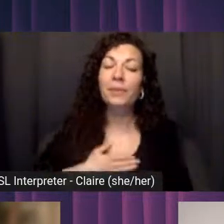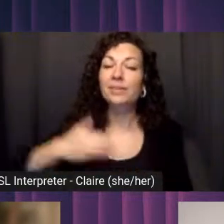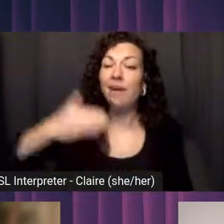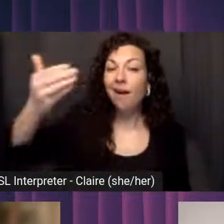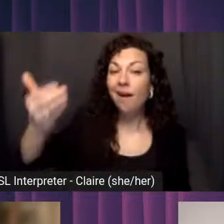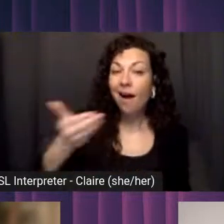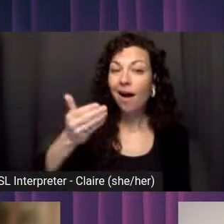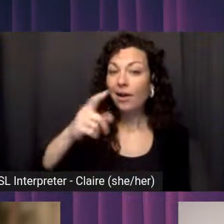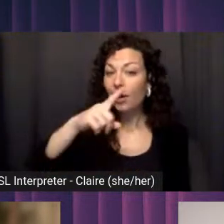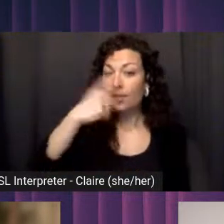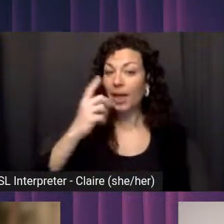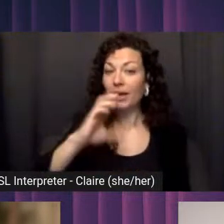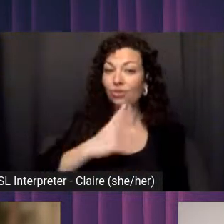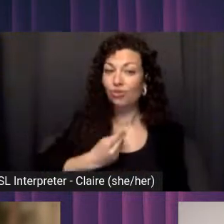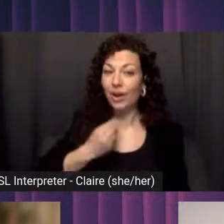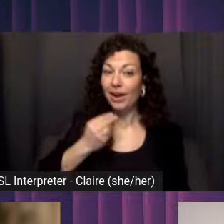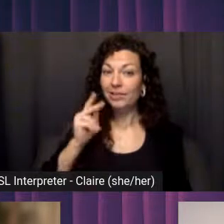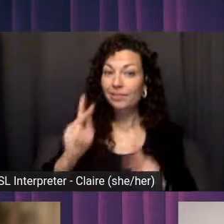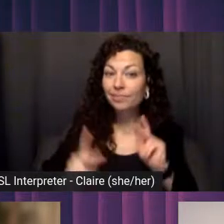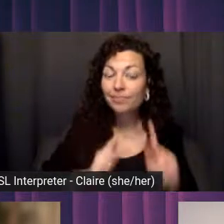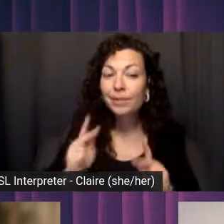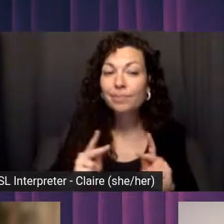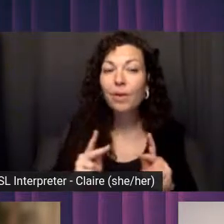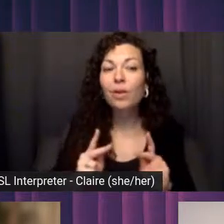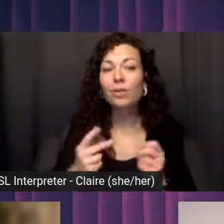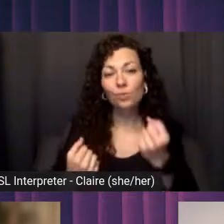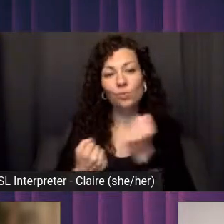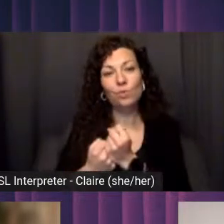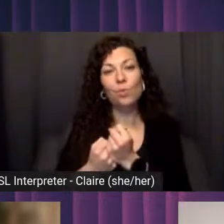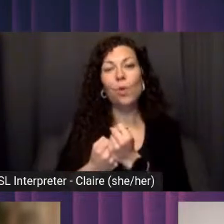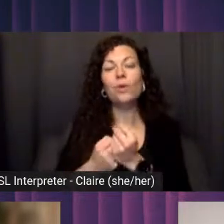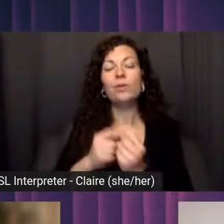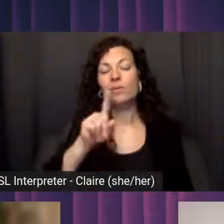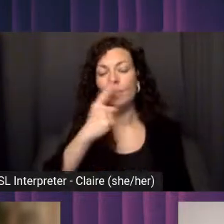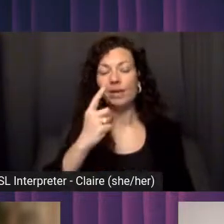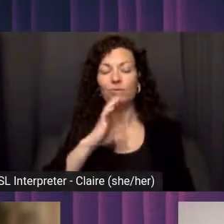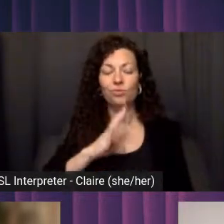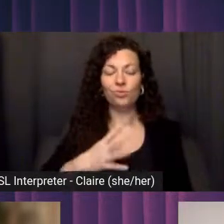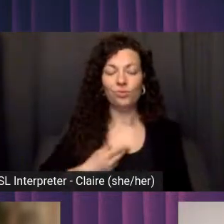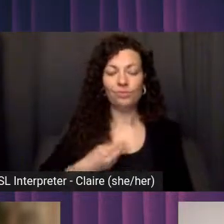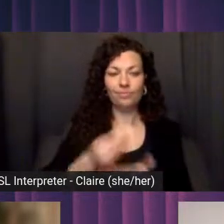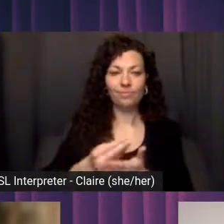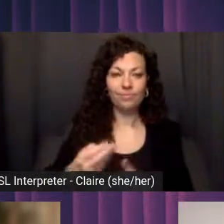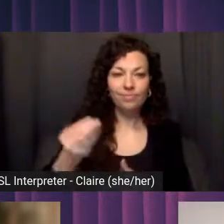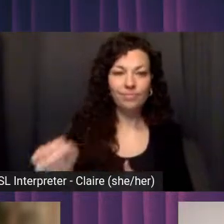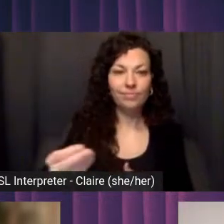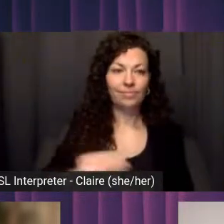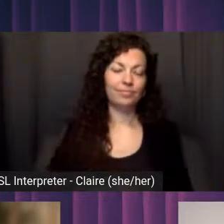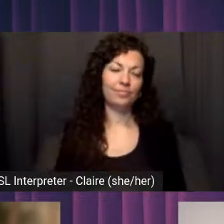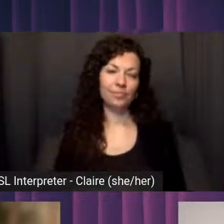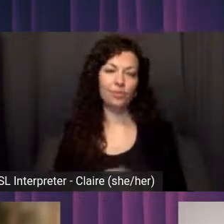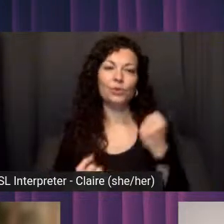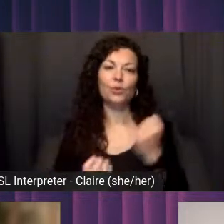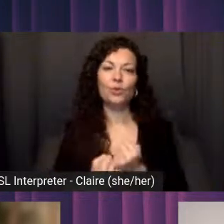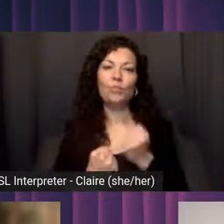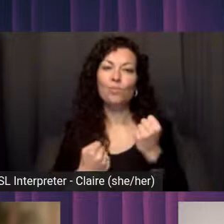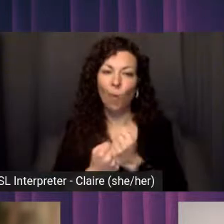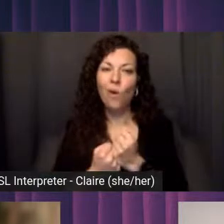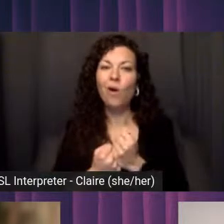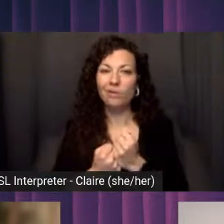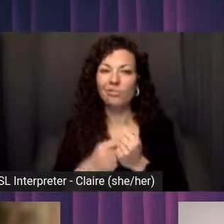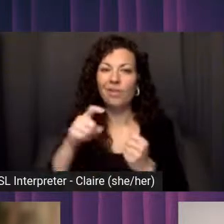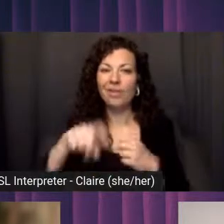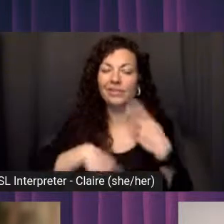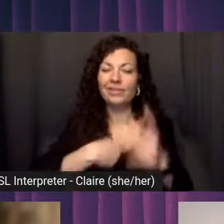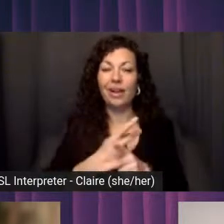give your dollars to the community. That is the reason that I exist, that I have this job, that our community